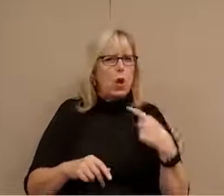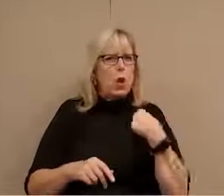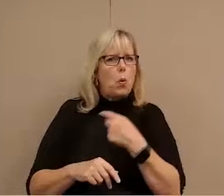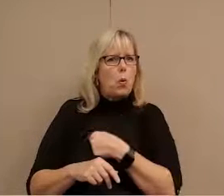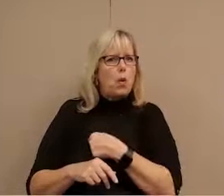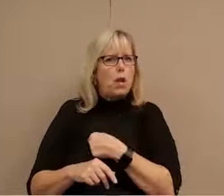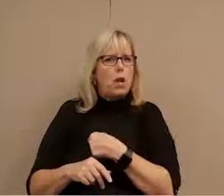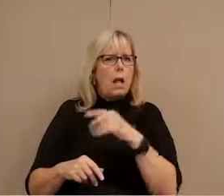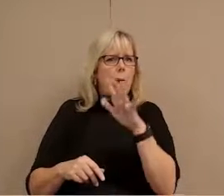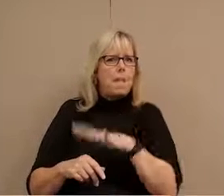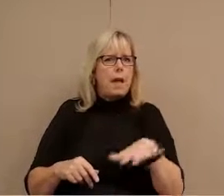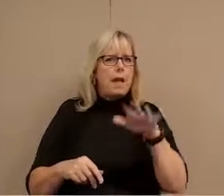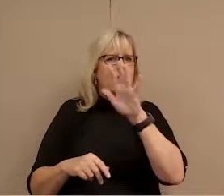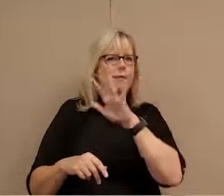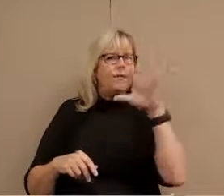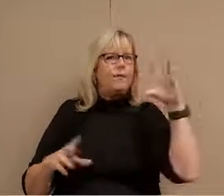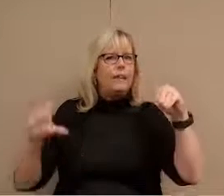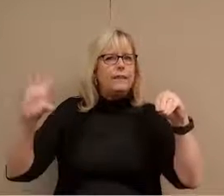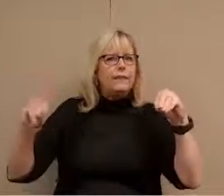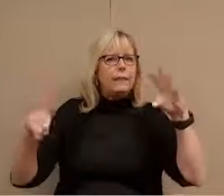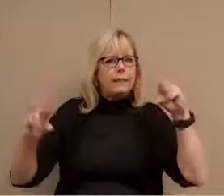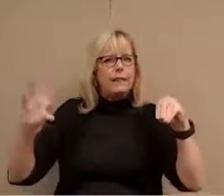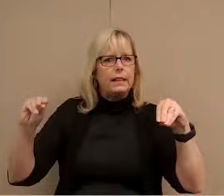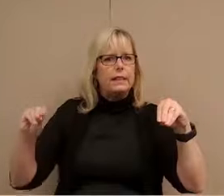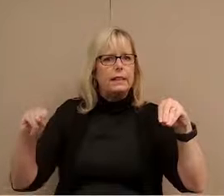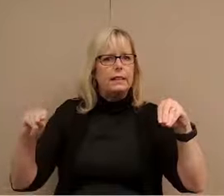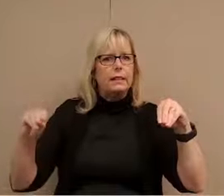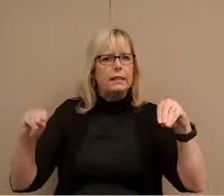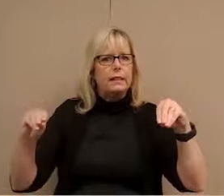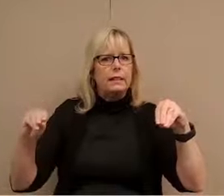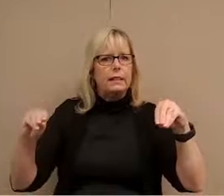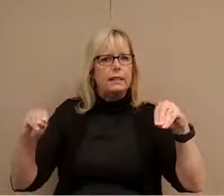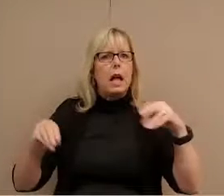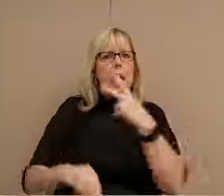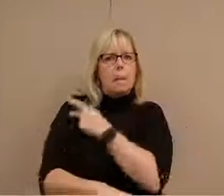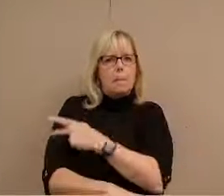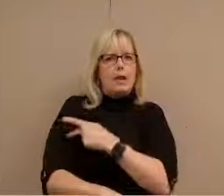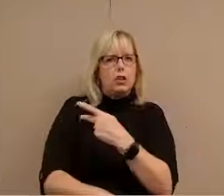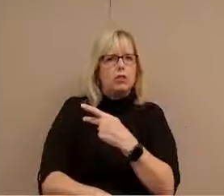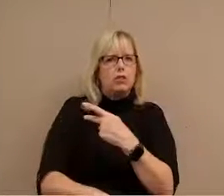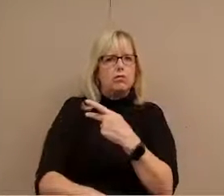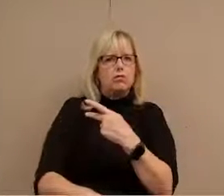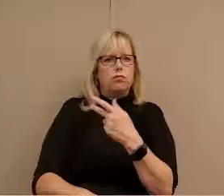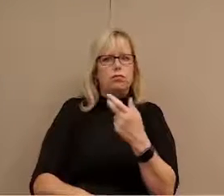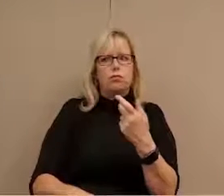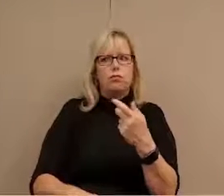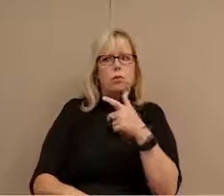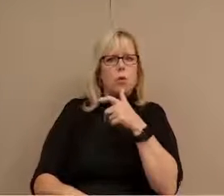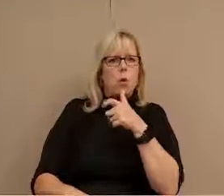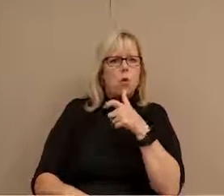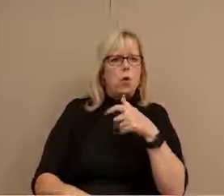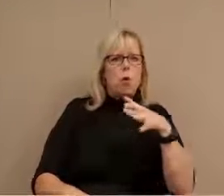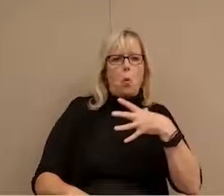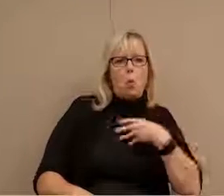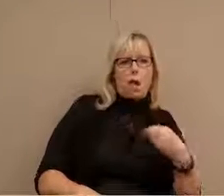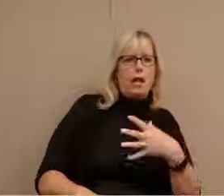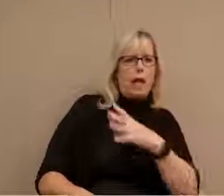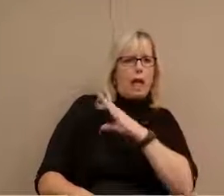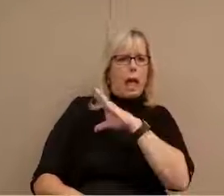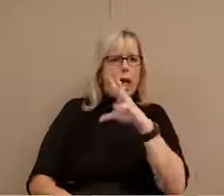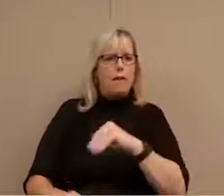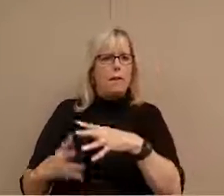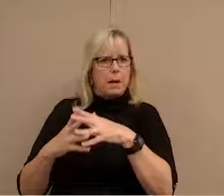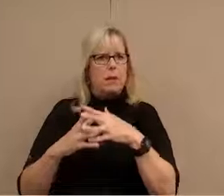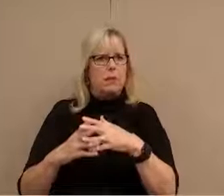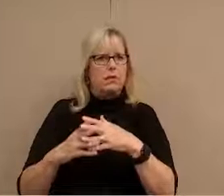were about 50-50 in terms of our COVID patient demographics in terms of white African American. The first